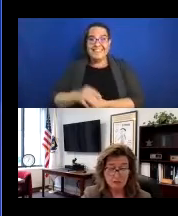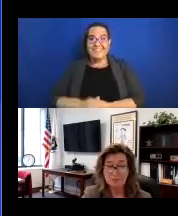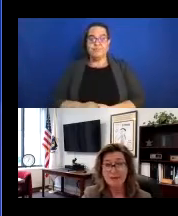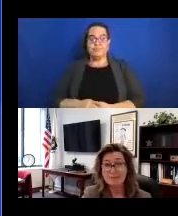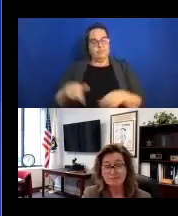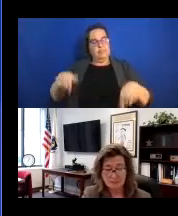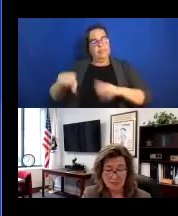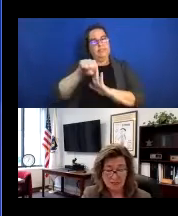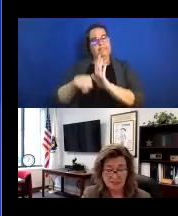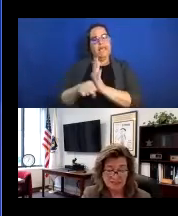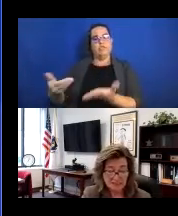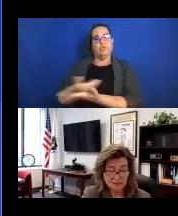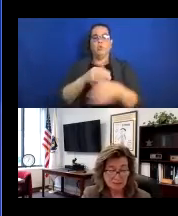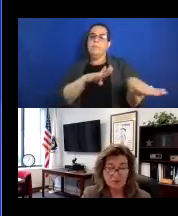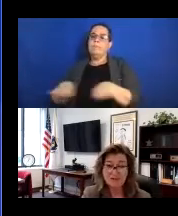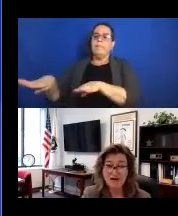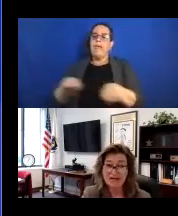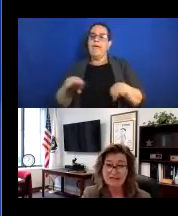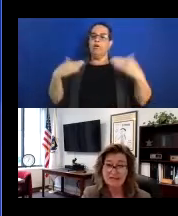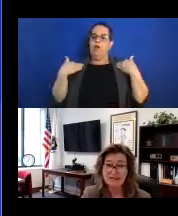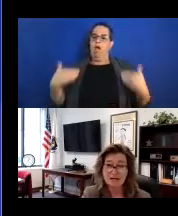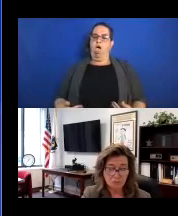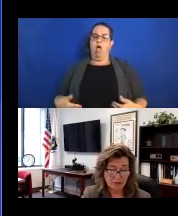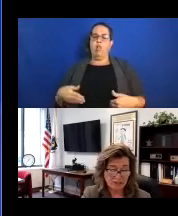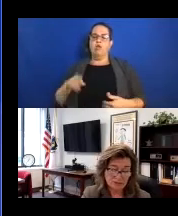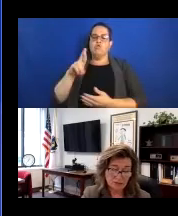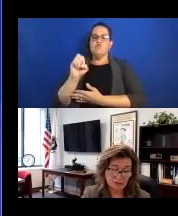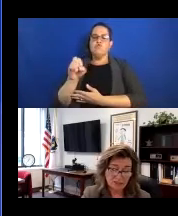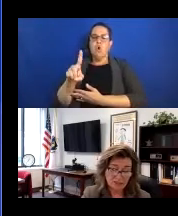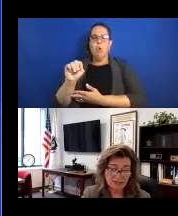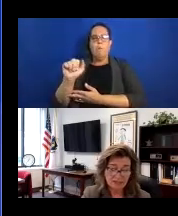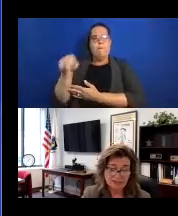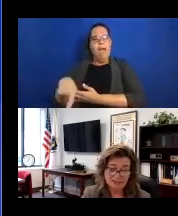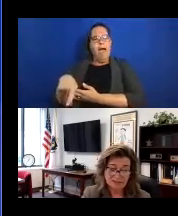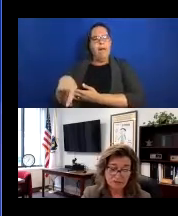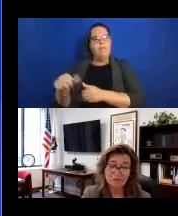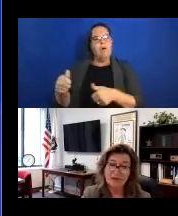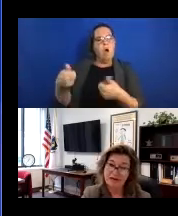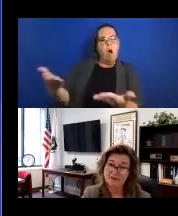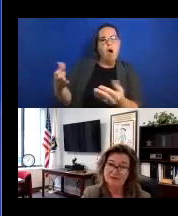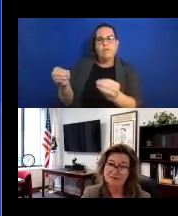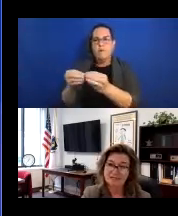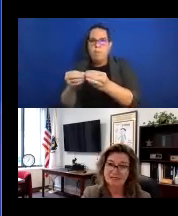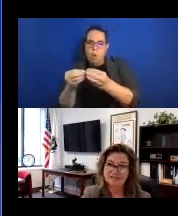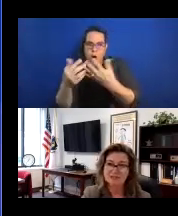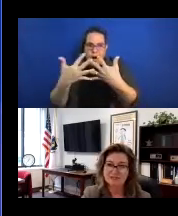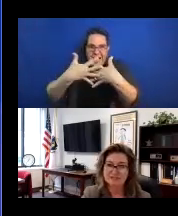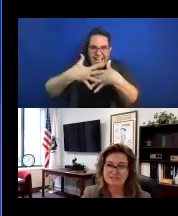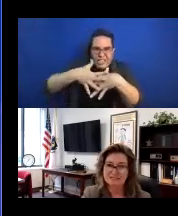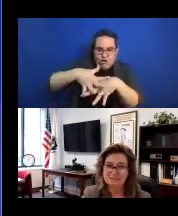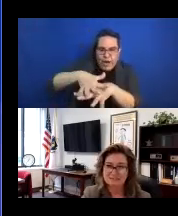health roadmap intends to provide a more integrated and accessible path to mental